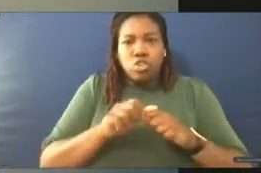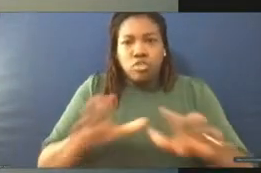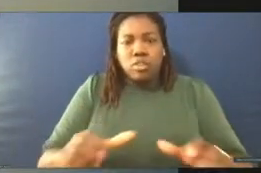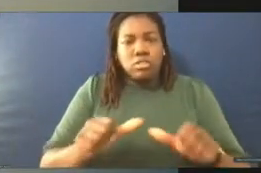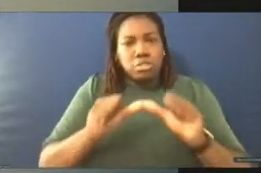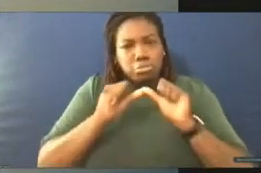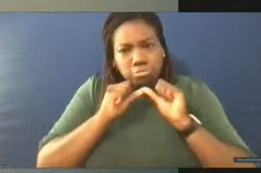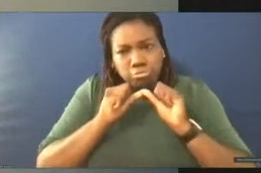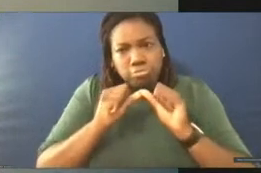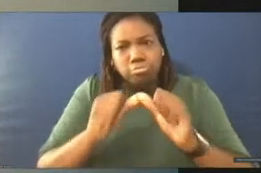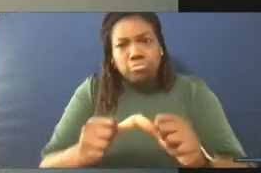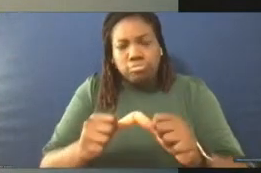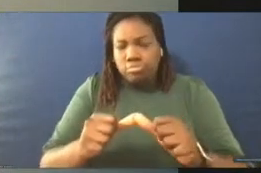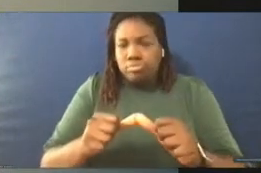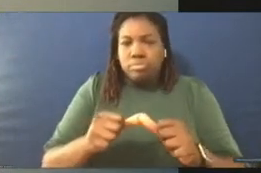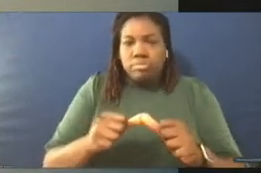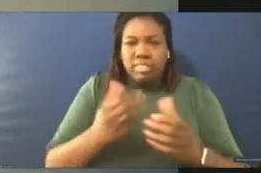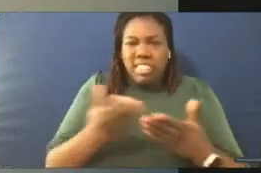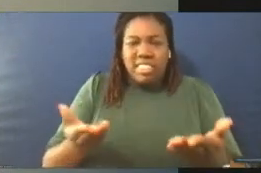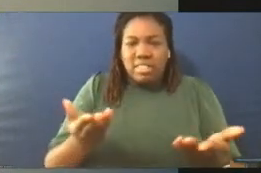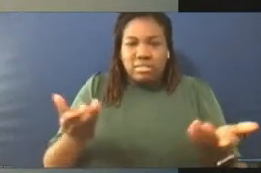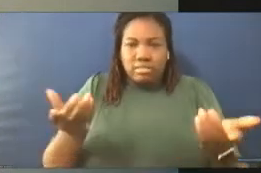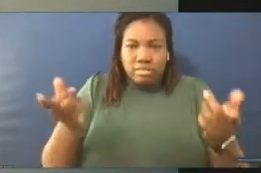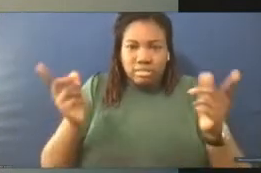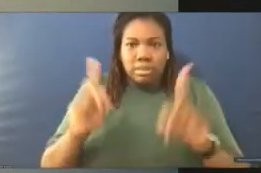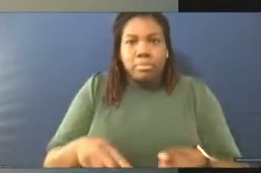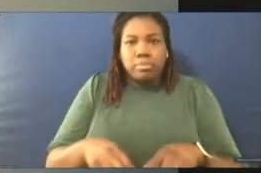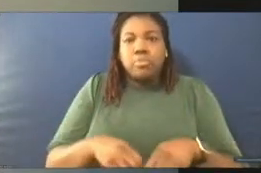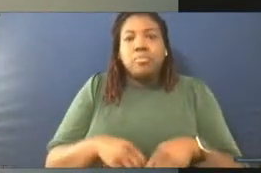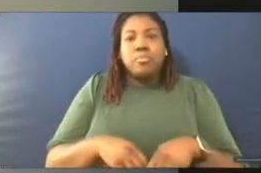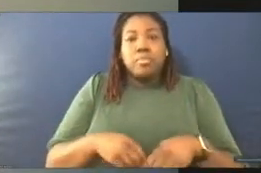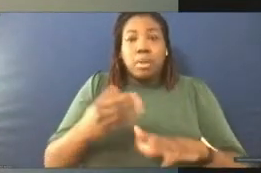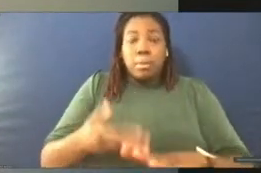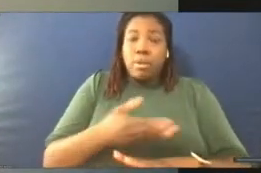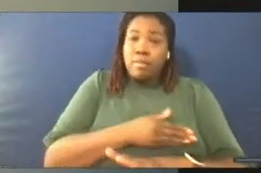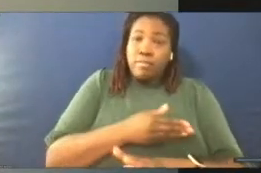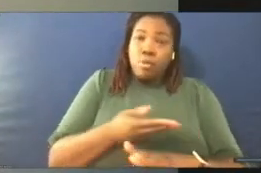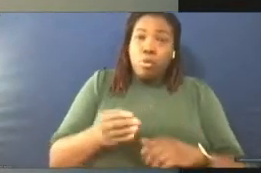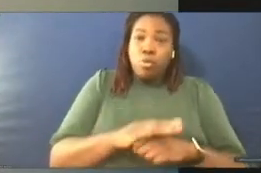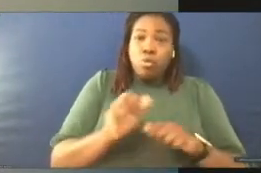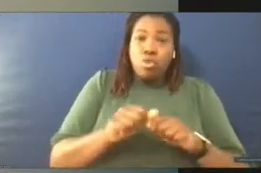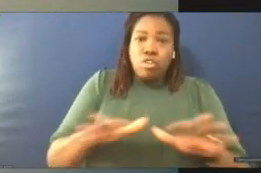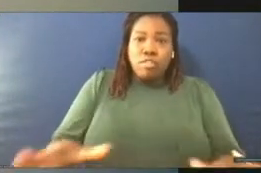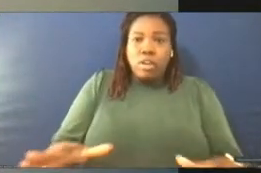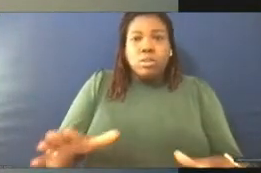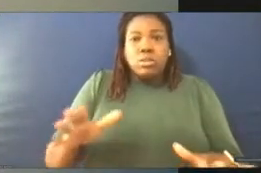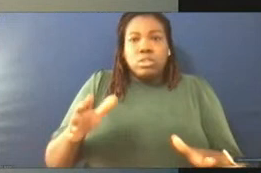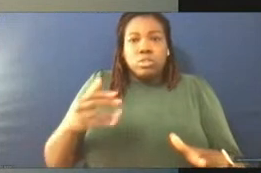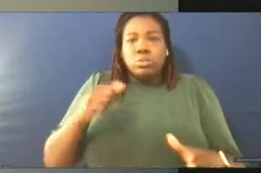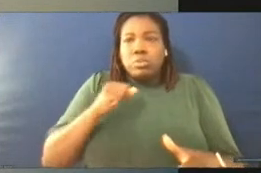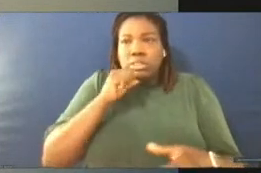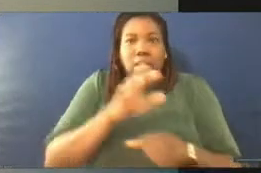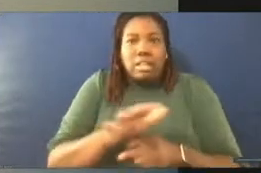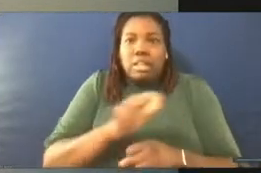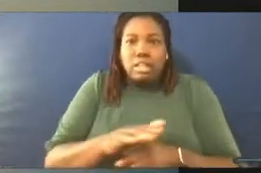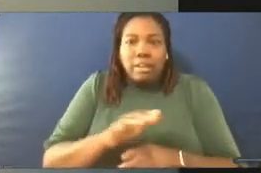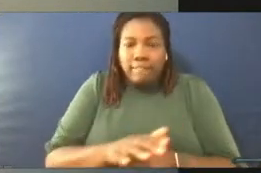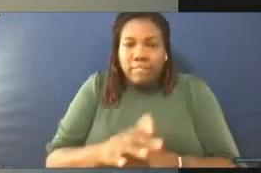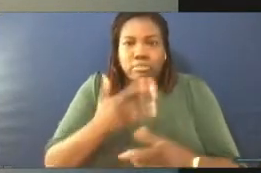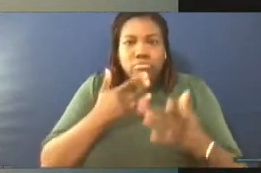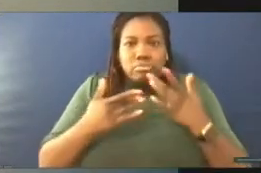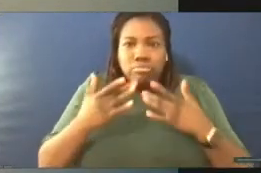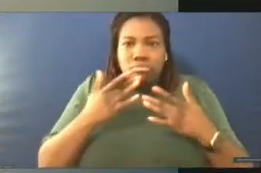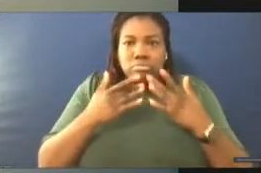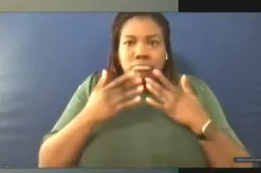already at play. What we did prior to COVID-19 was already inadequate, and Dr. Evans has just made